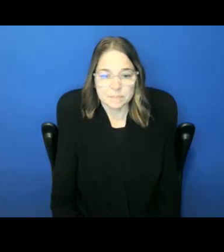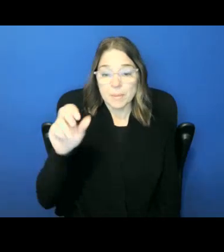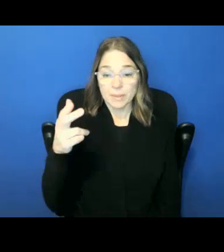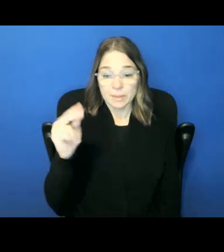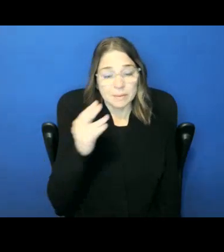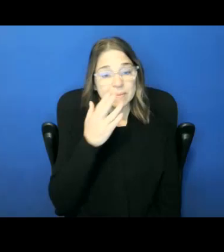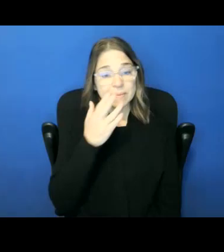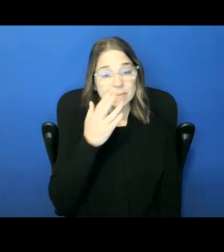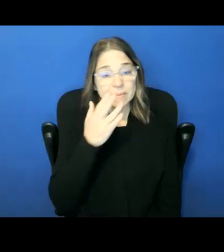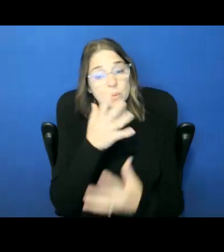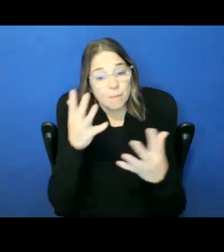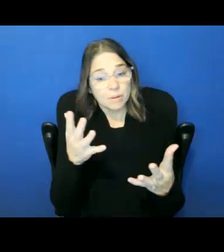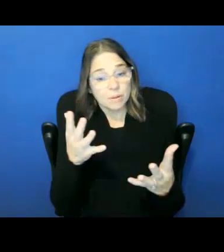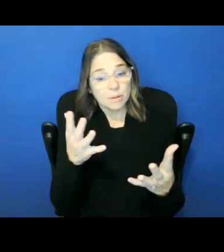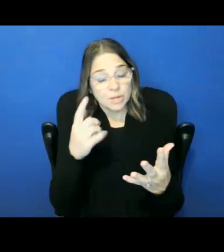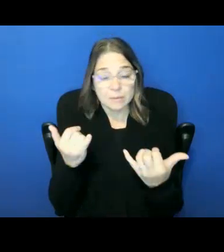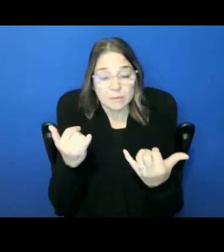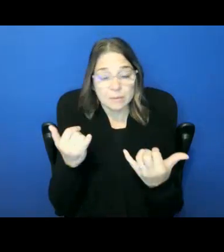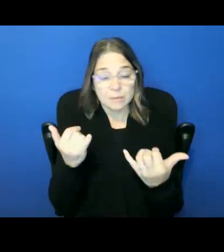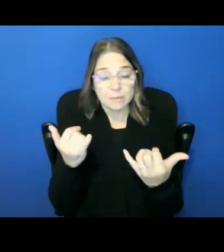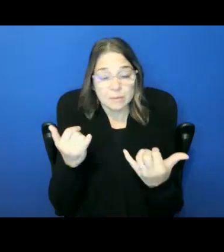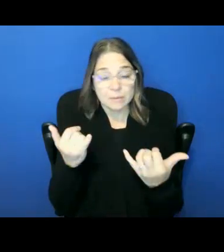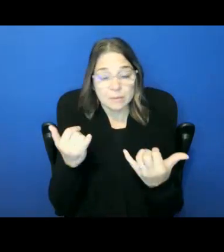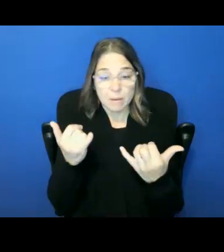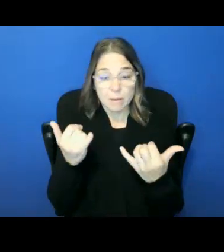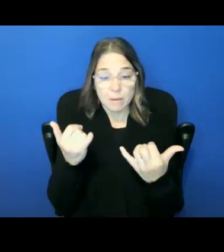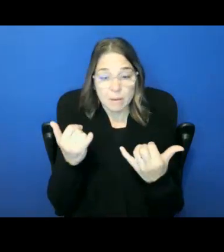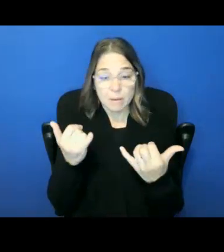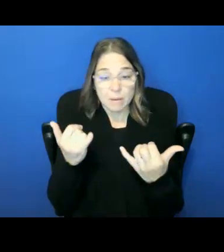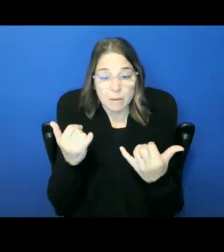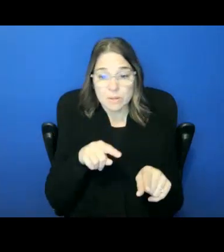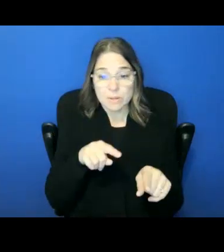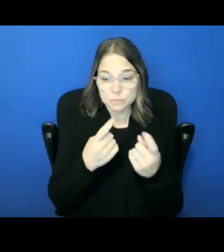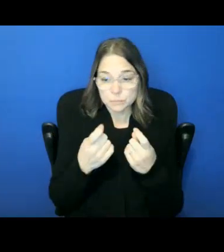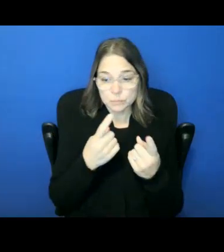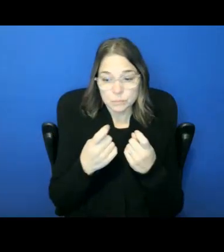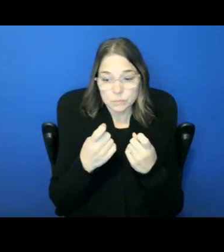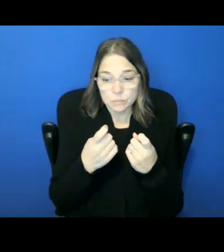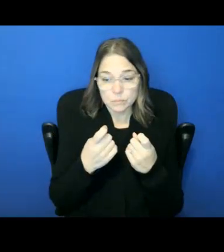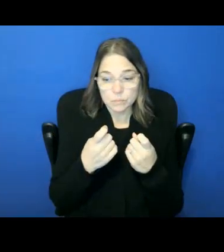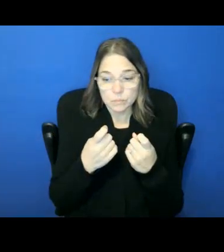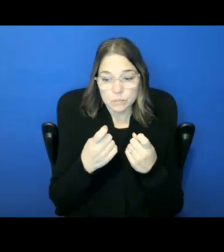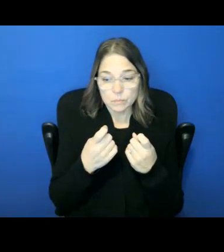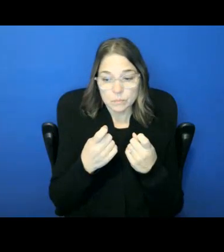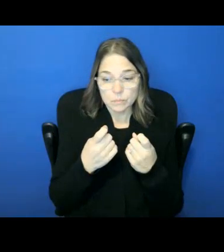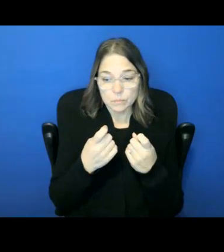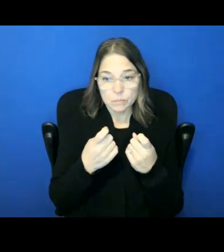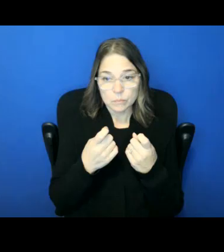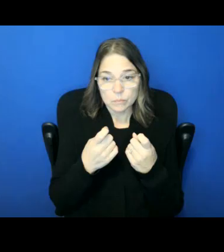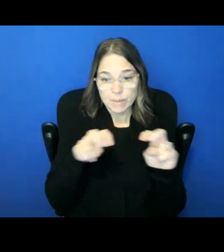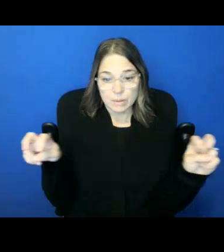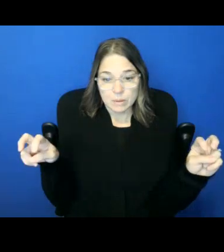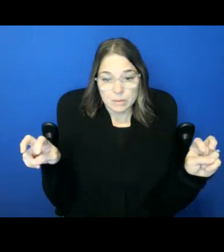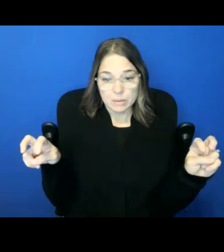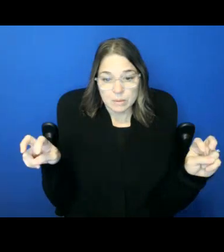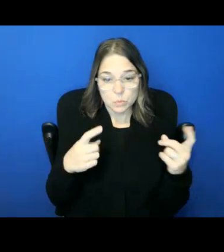Thank you so much. And I believe we are going to answer if anyone has any questions for the